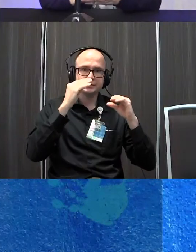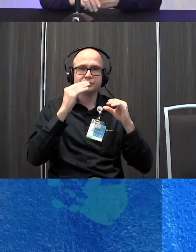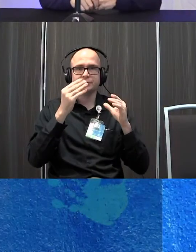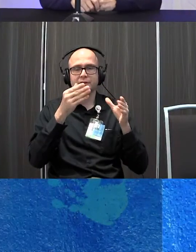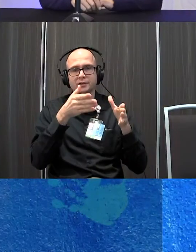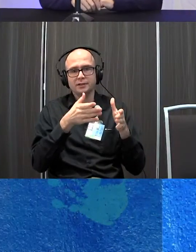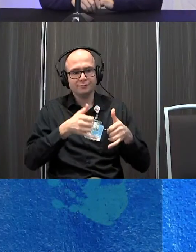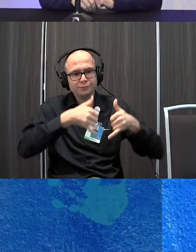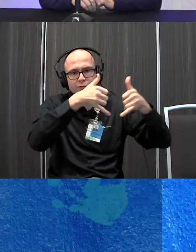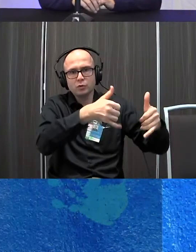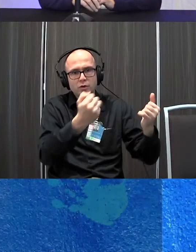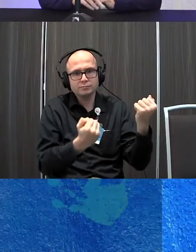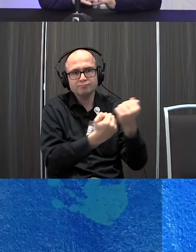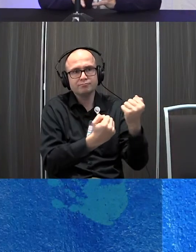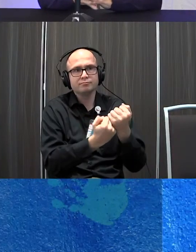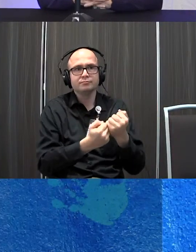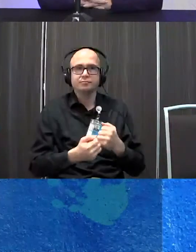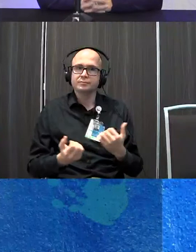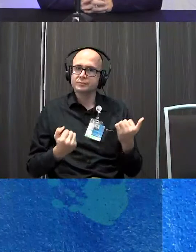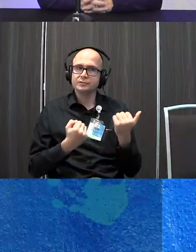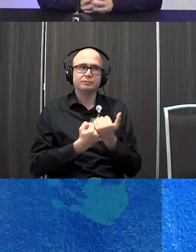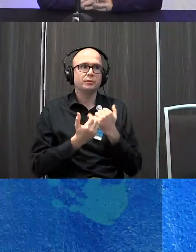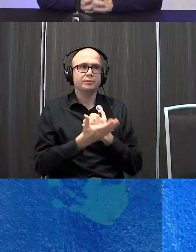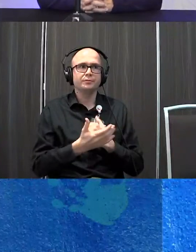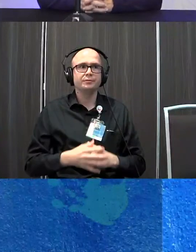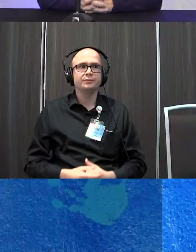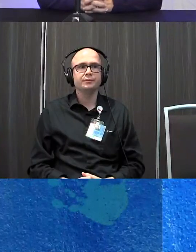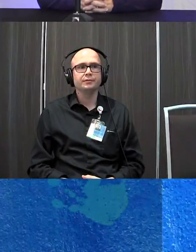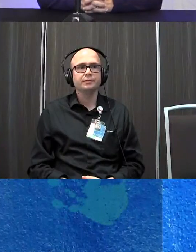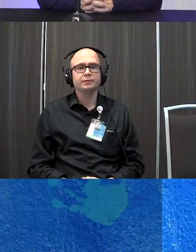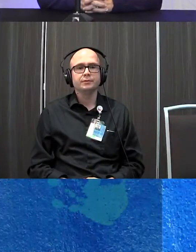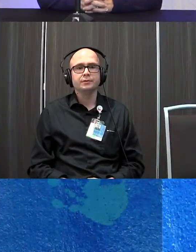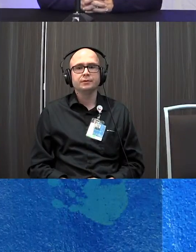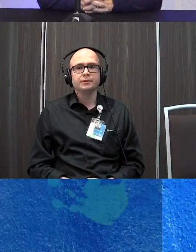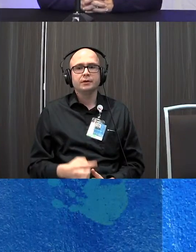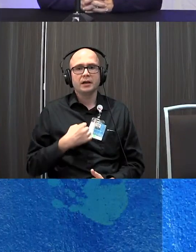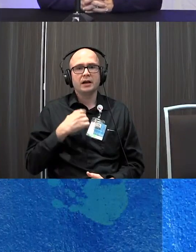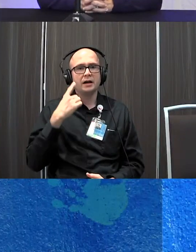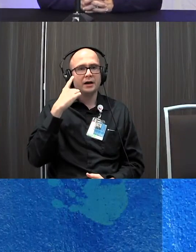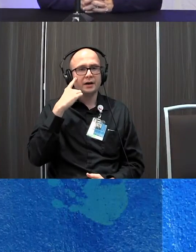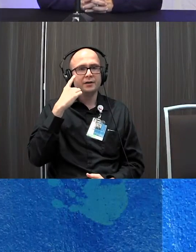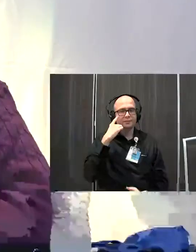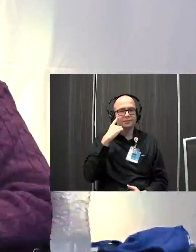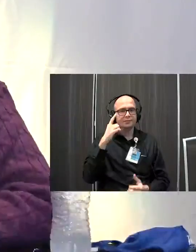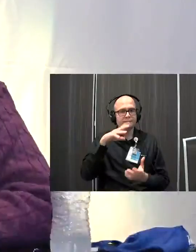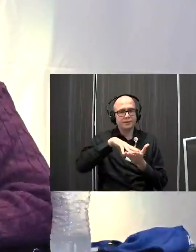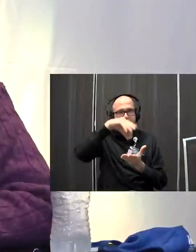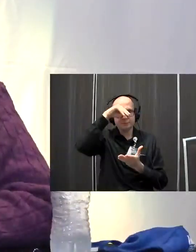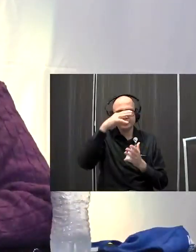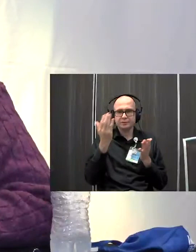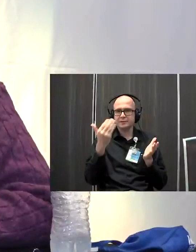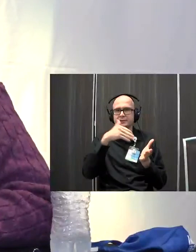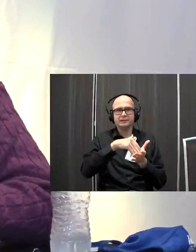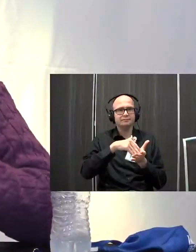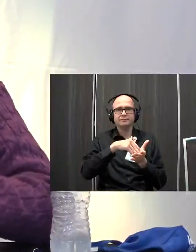and reinforce. So just a little support for you there. Yeah, and I think one of the things that I've learned from this, again,